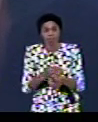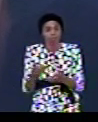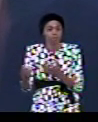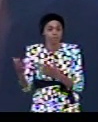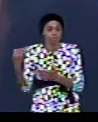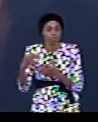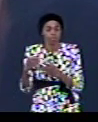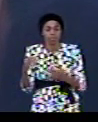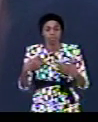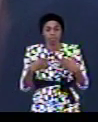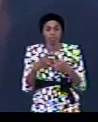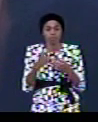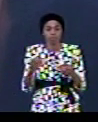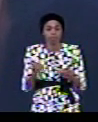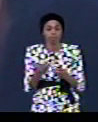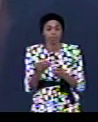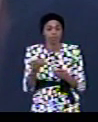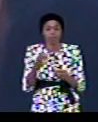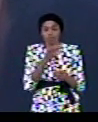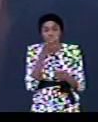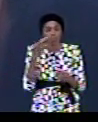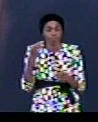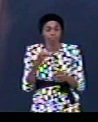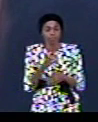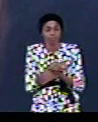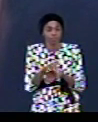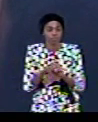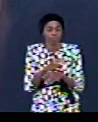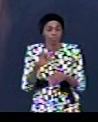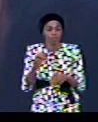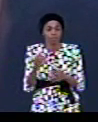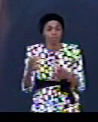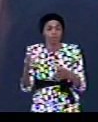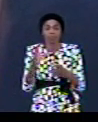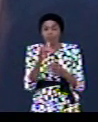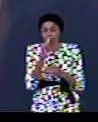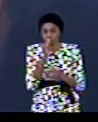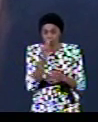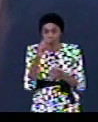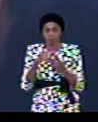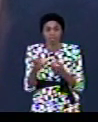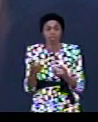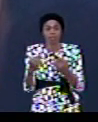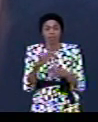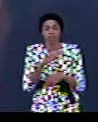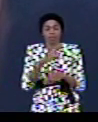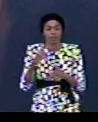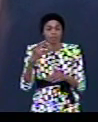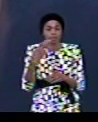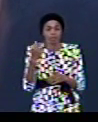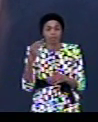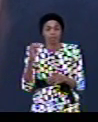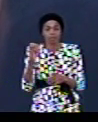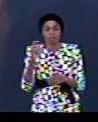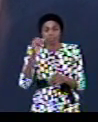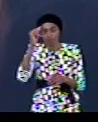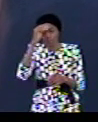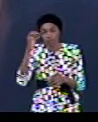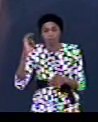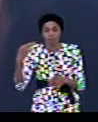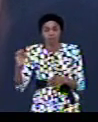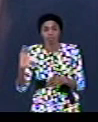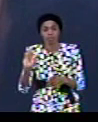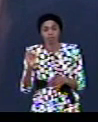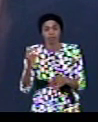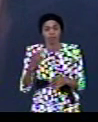in the field, and Jacob held his peace until they were come. And Hamor, the father of Shechem, went out unto Jacob